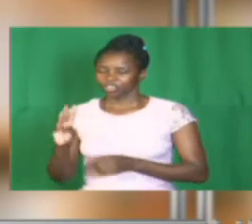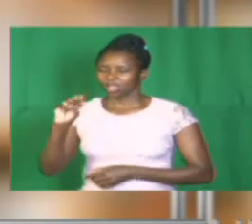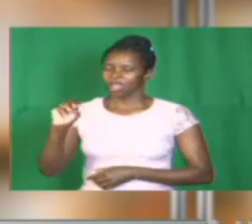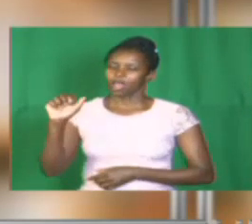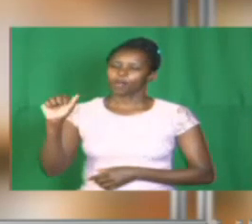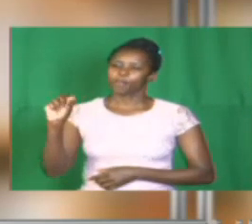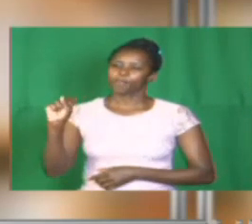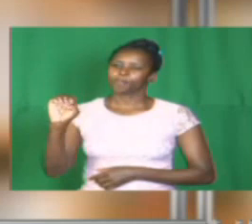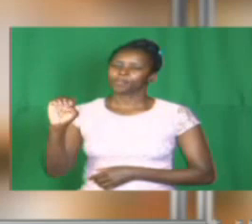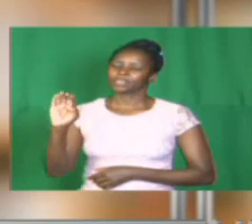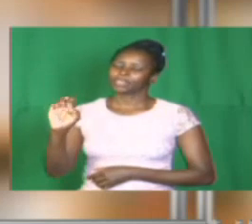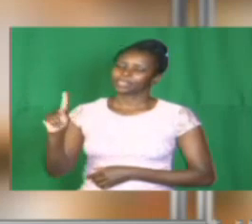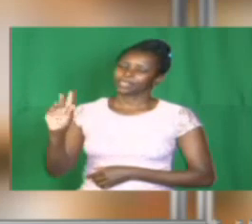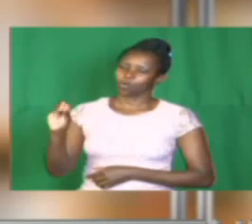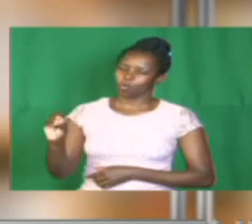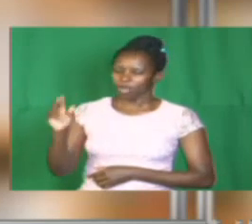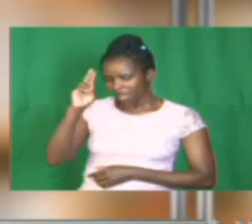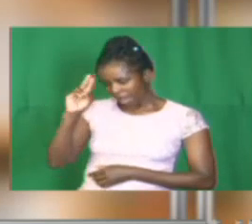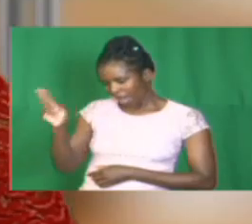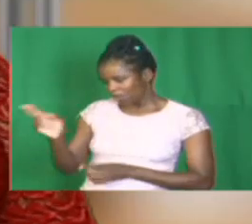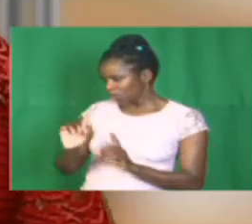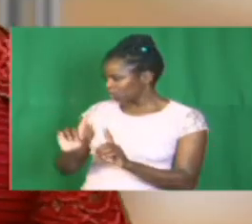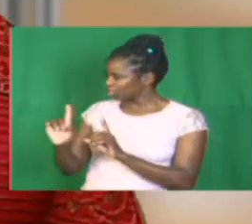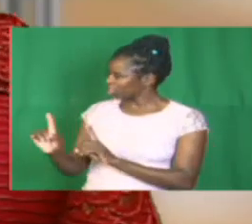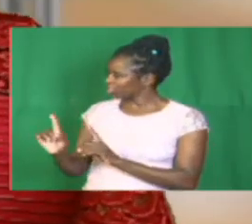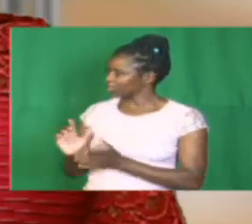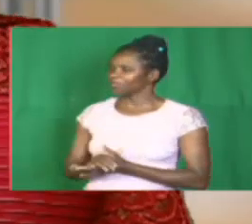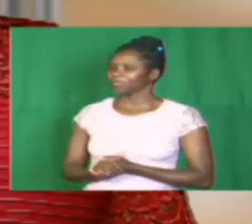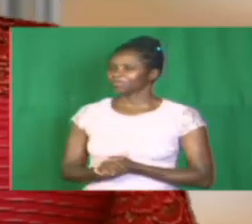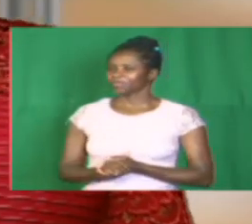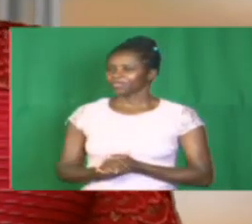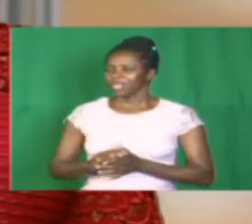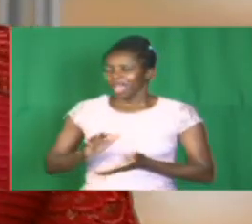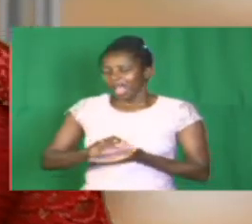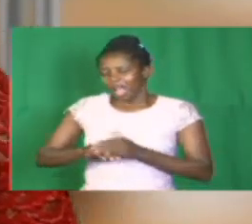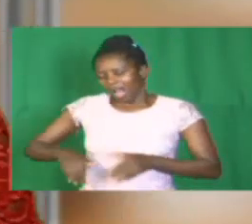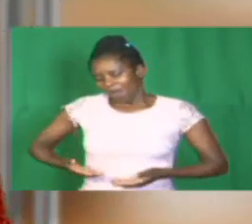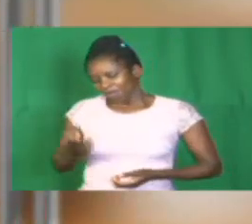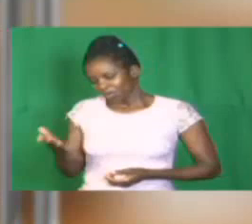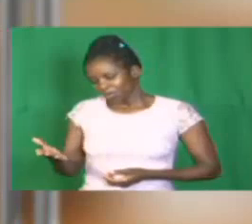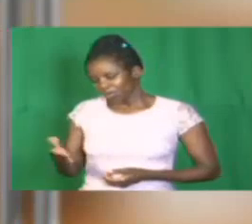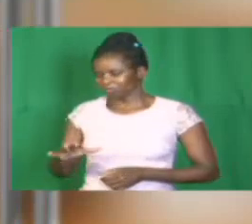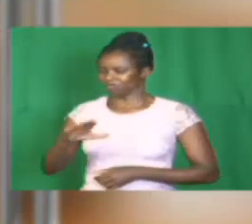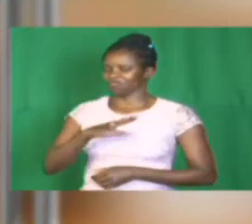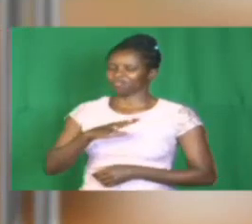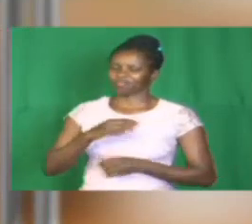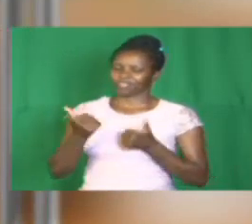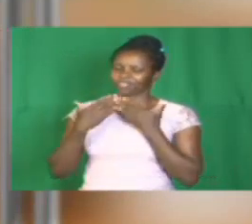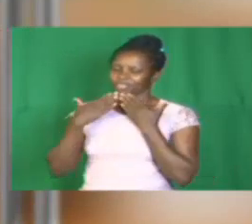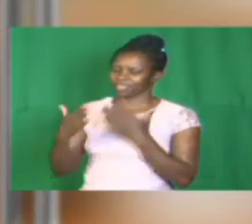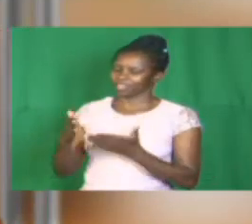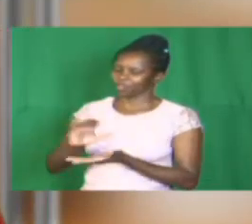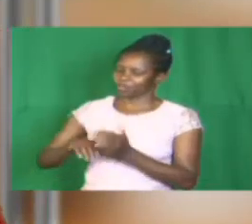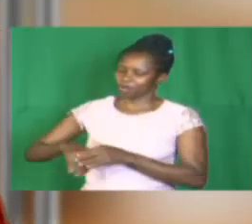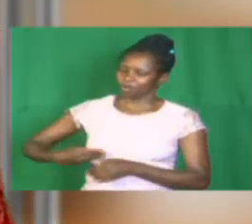Masego. Good afternoon and welcome to the show, ma'am. Good afternoon, Lerato. How are you today? I'm very well, thank you. How are you,